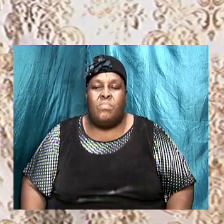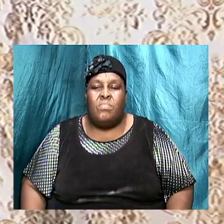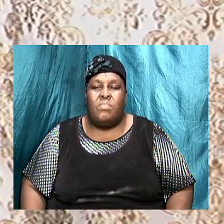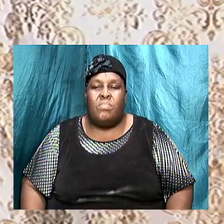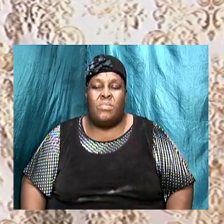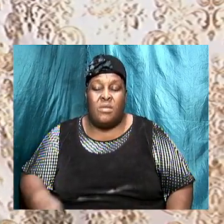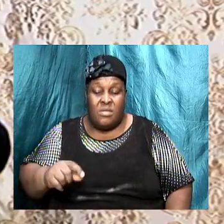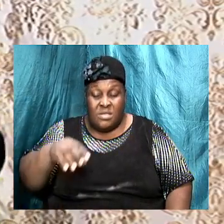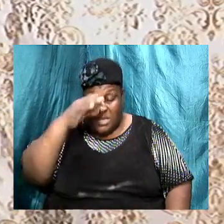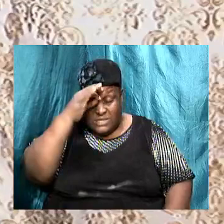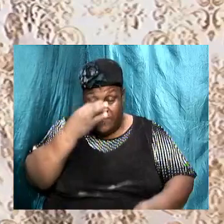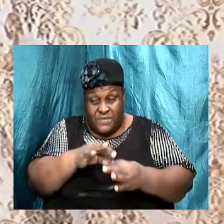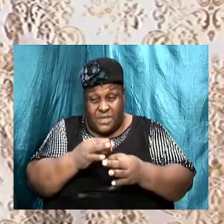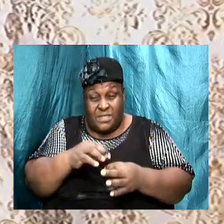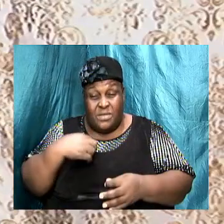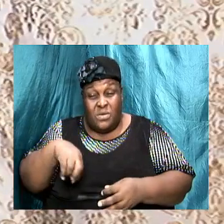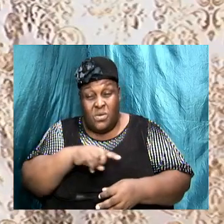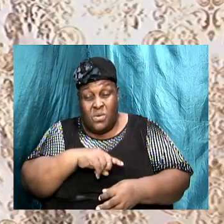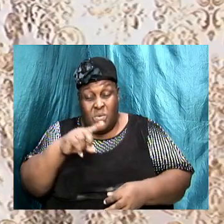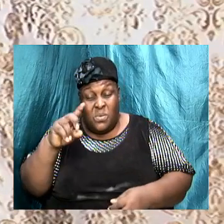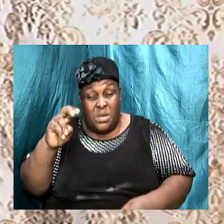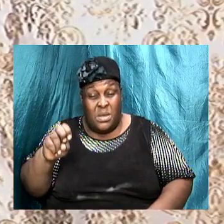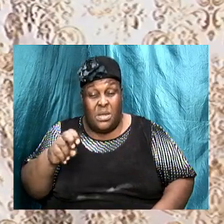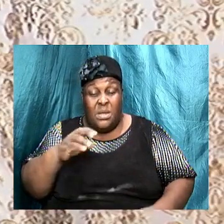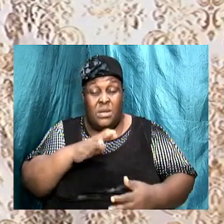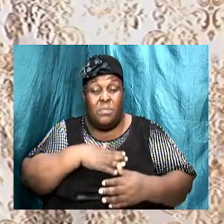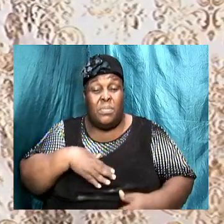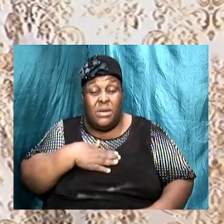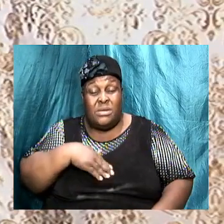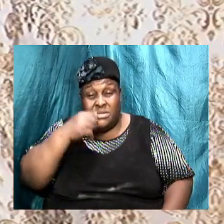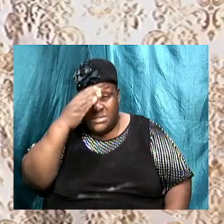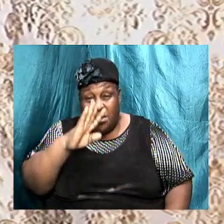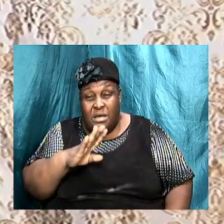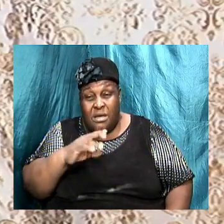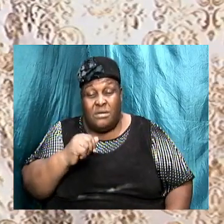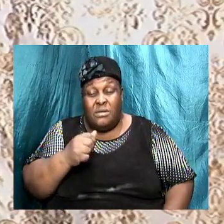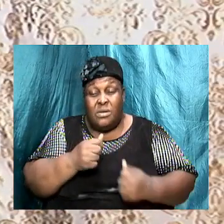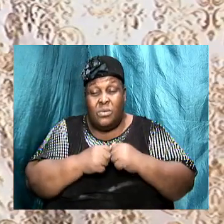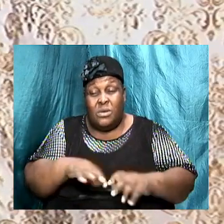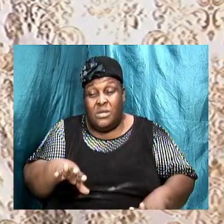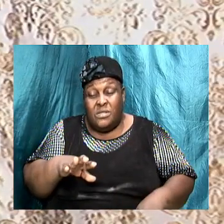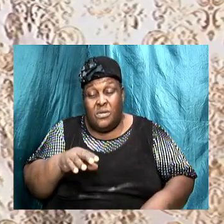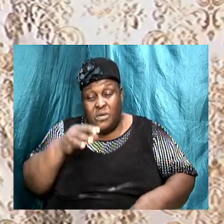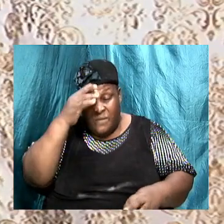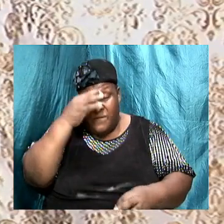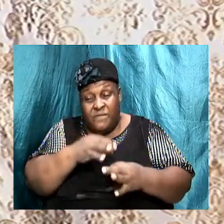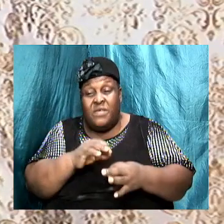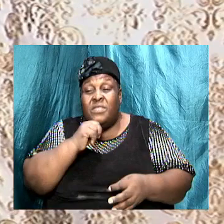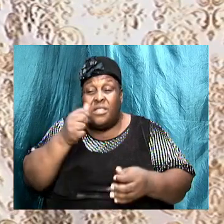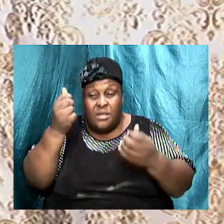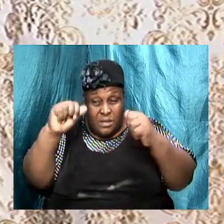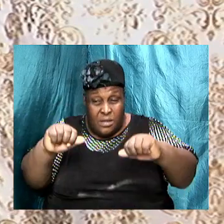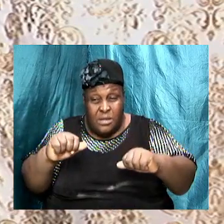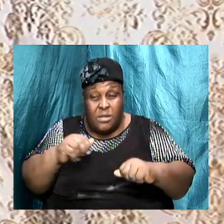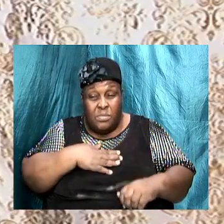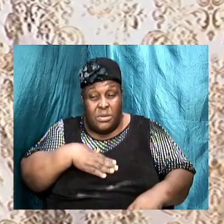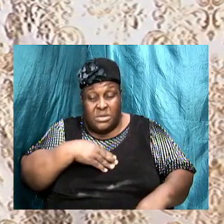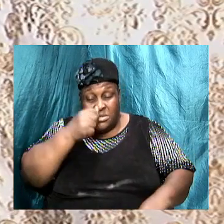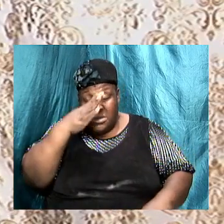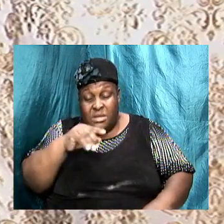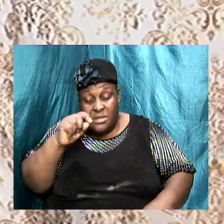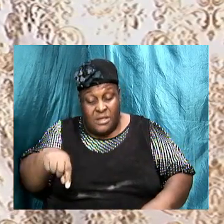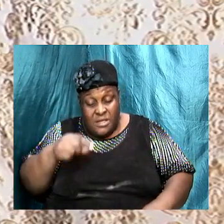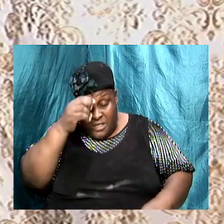this faith that we need to please God, for without faith it is impossible to please him. This